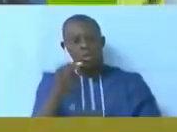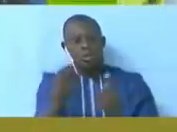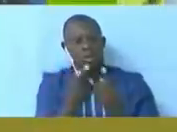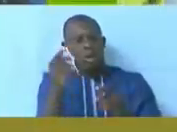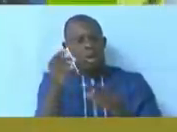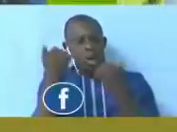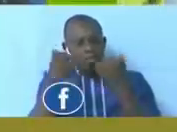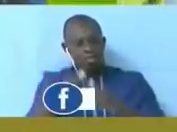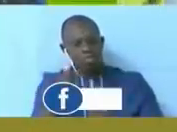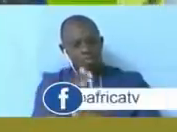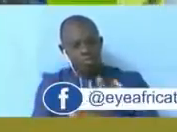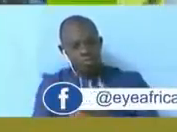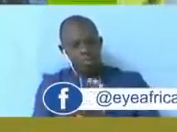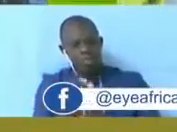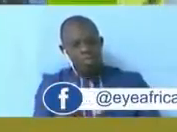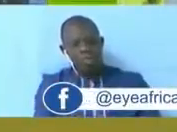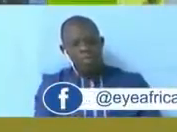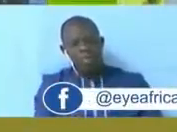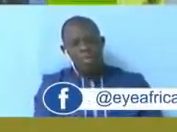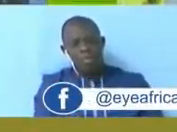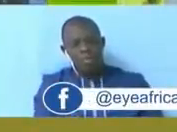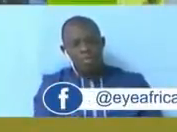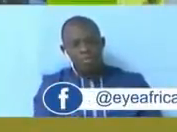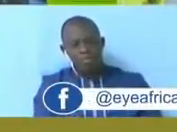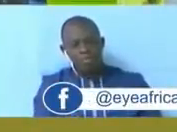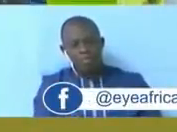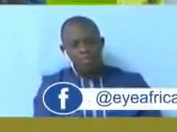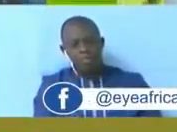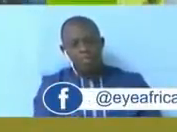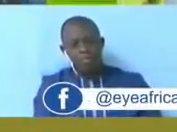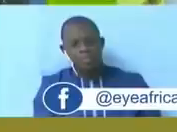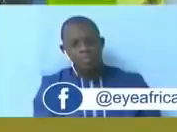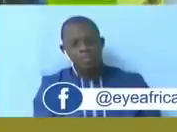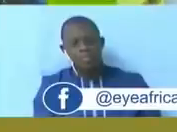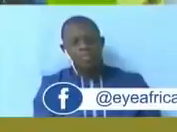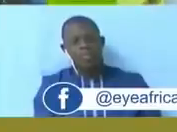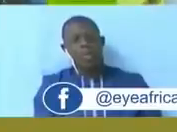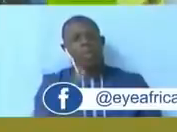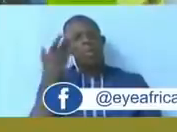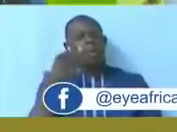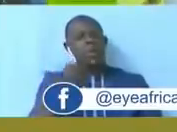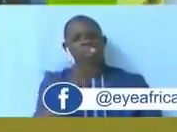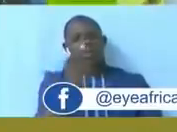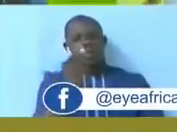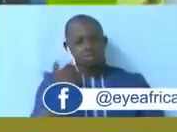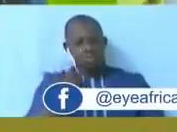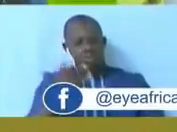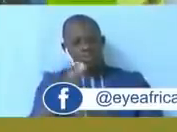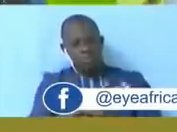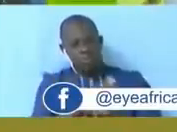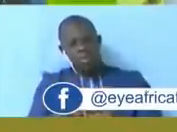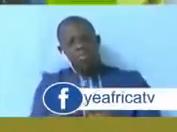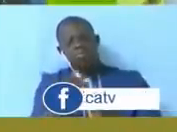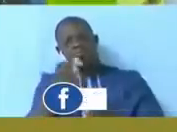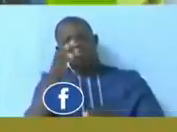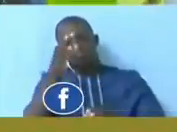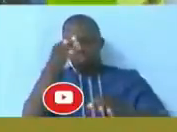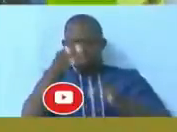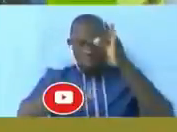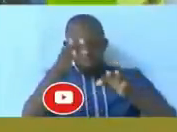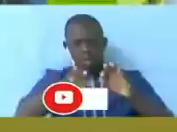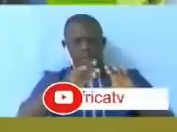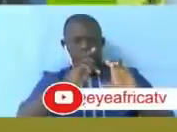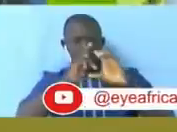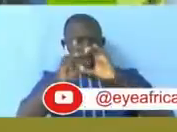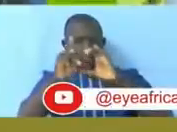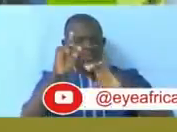was when these people were arrested, were being prosecuted in Kanifing. Okay, no danyari le kabiru nyim mole ye muta ibe kiti ndikan